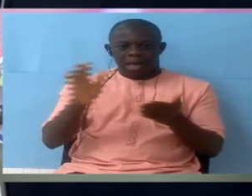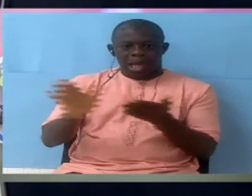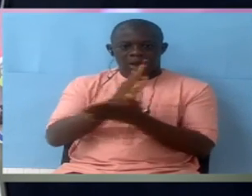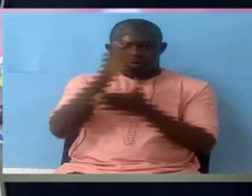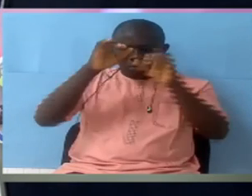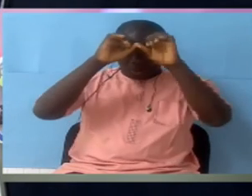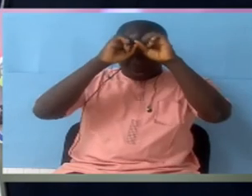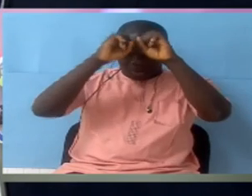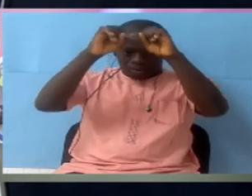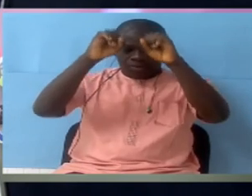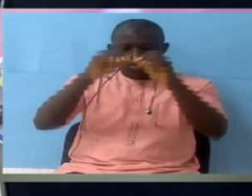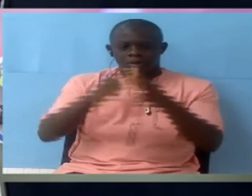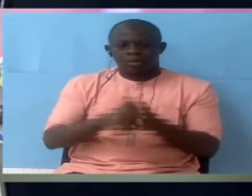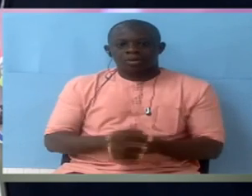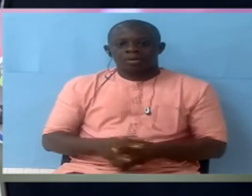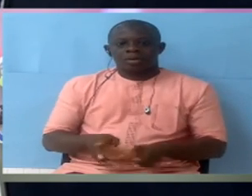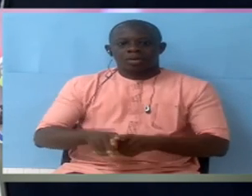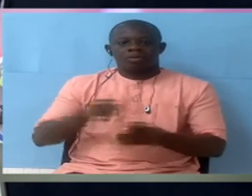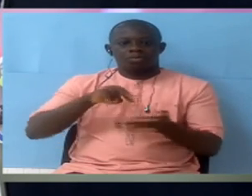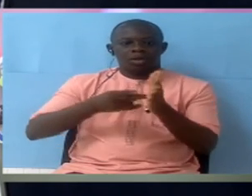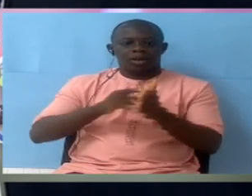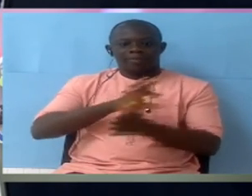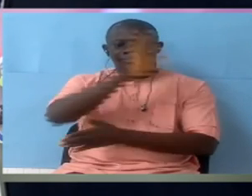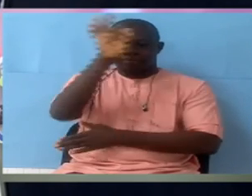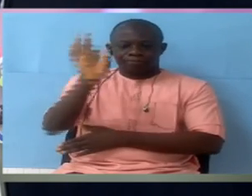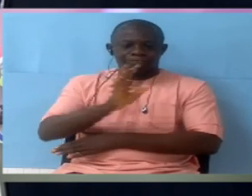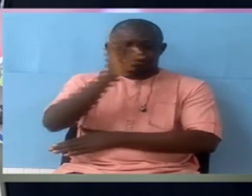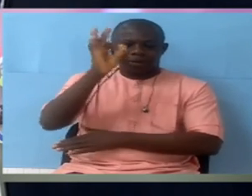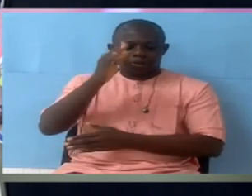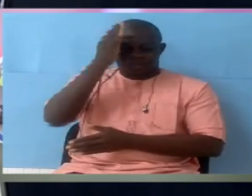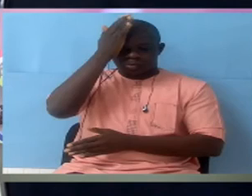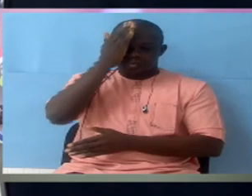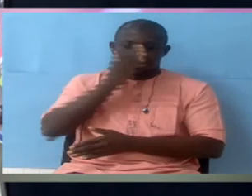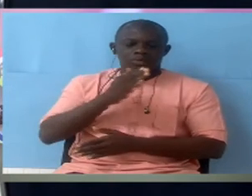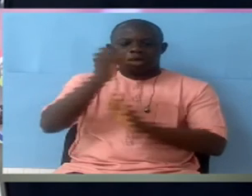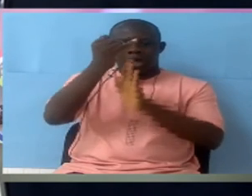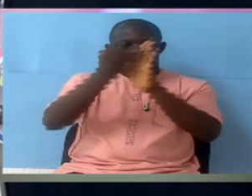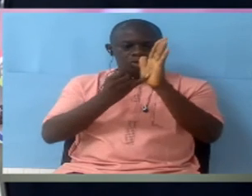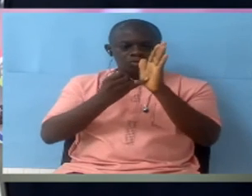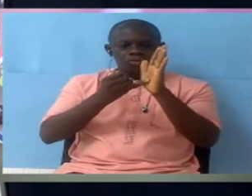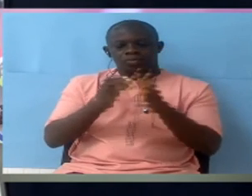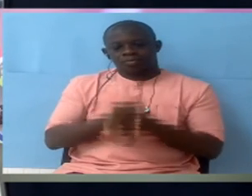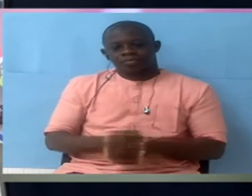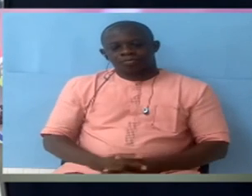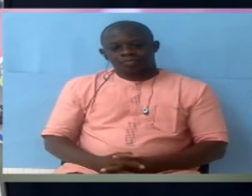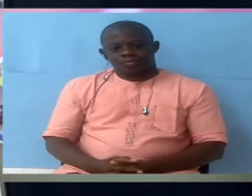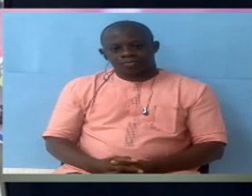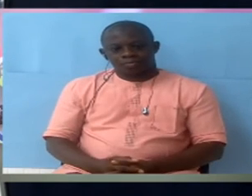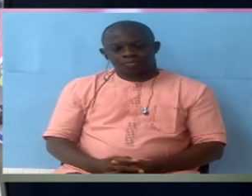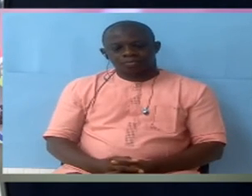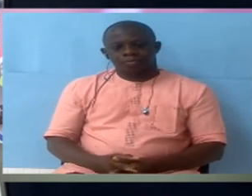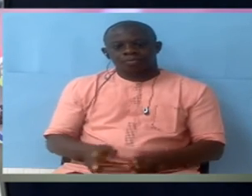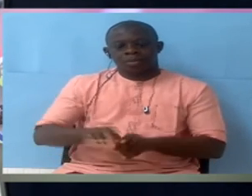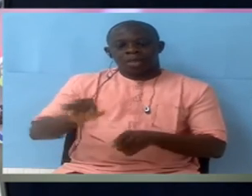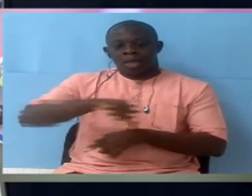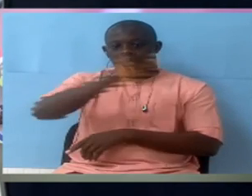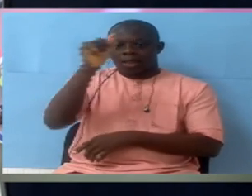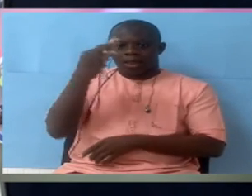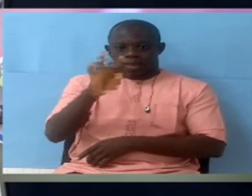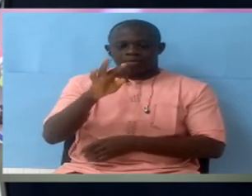coup, was a very sensitive issue. Mbir la bo xamné nak bu doy war la dé. And